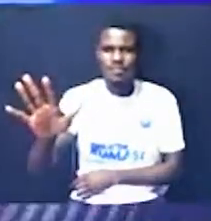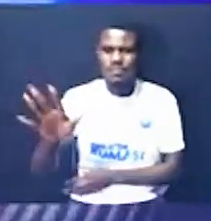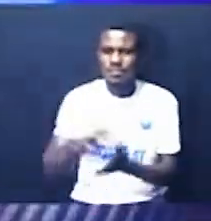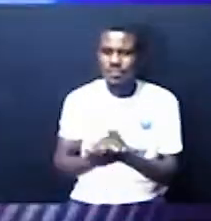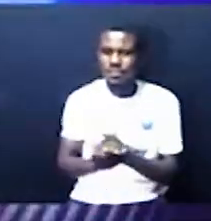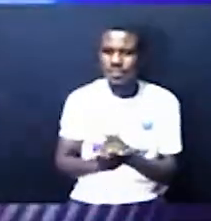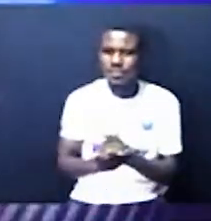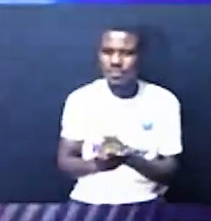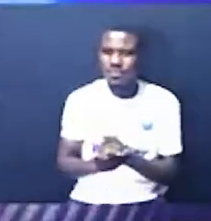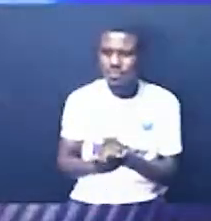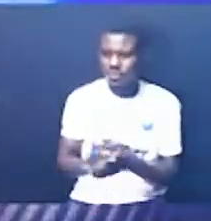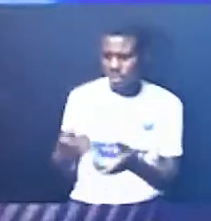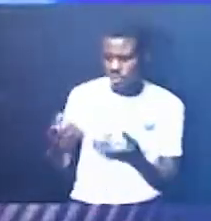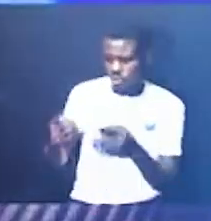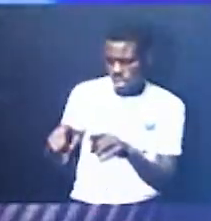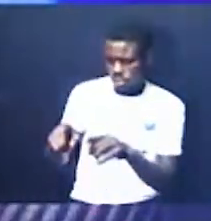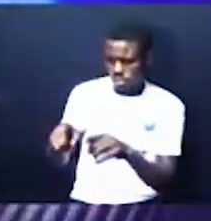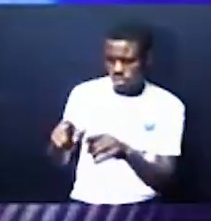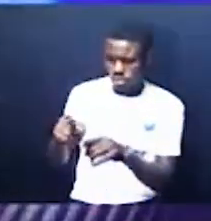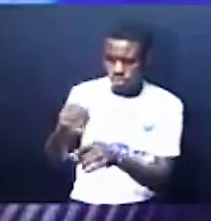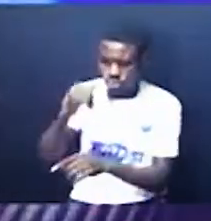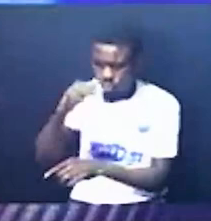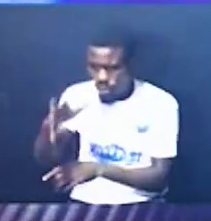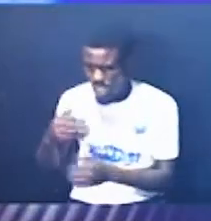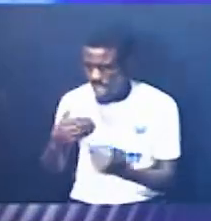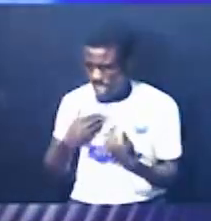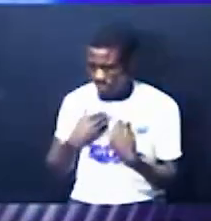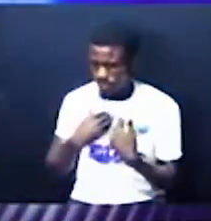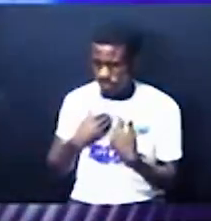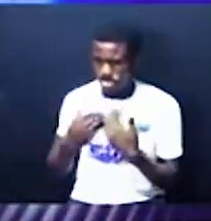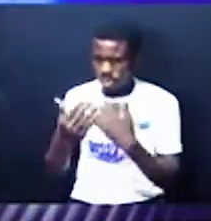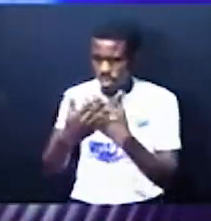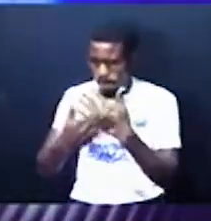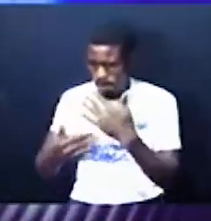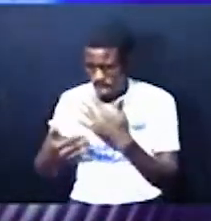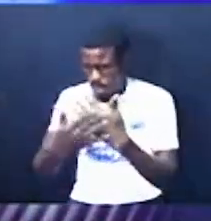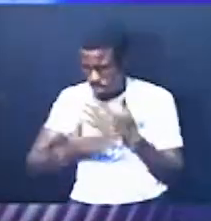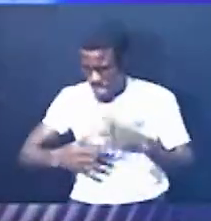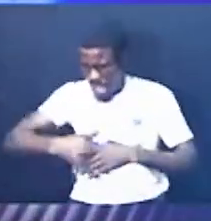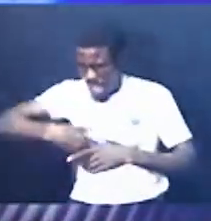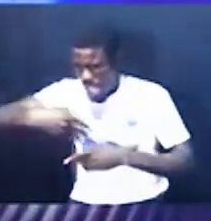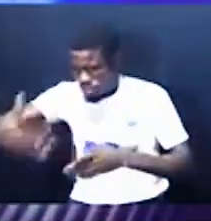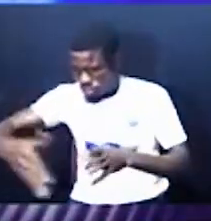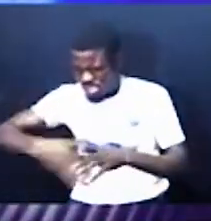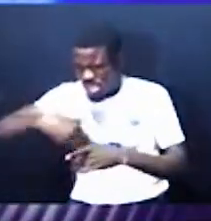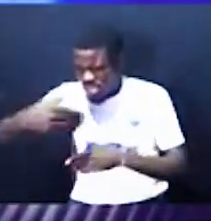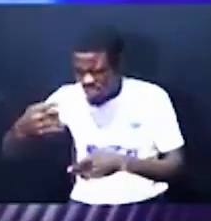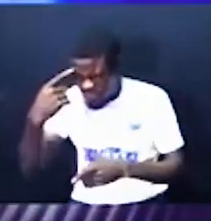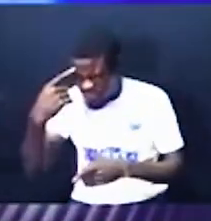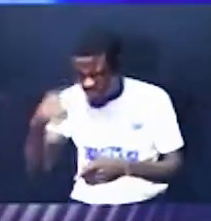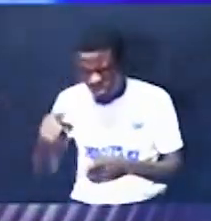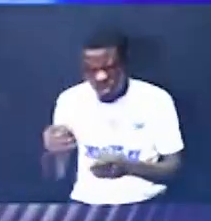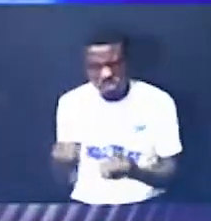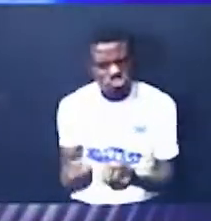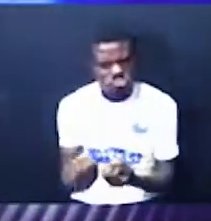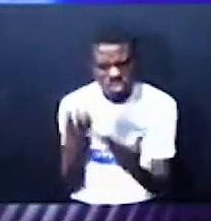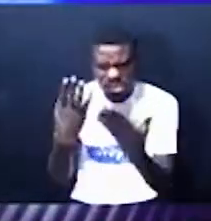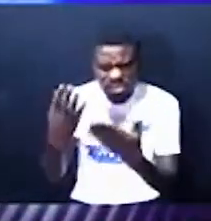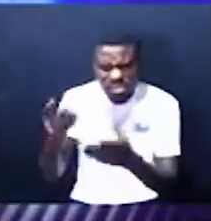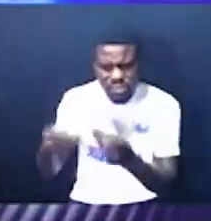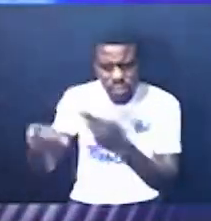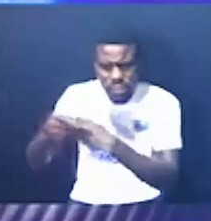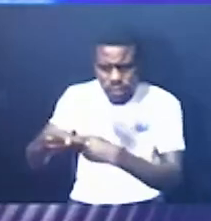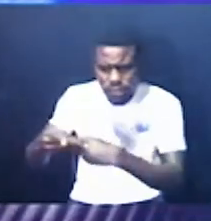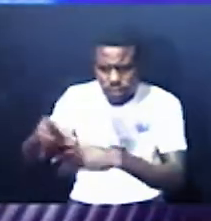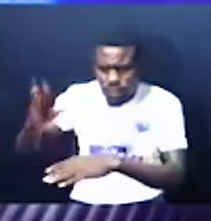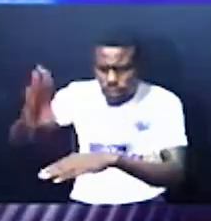When a woman has a discharge of blood for many days at a time other than her monthly